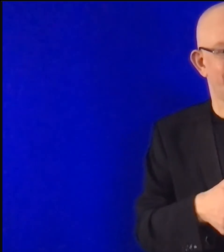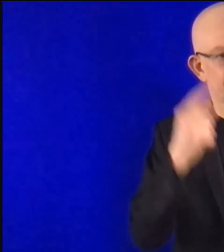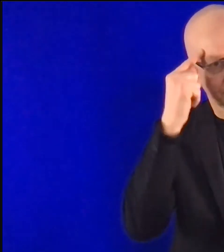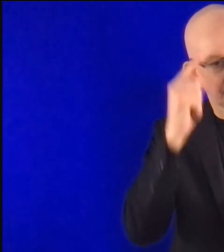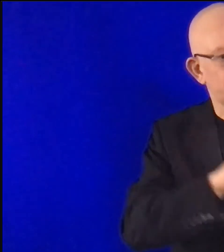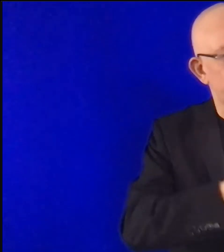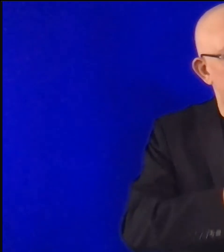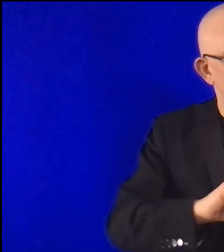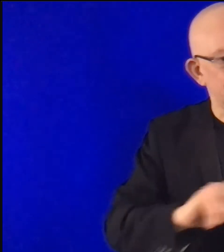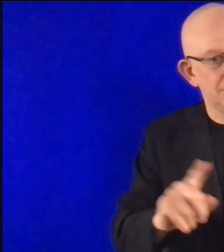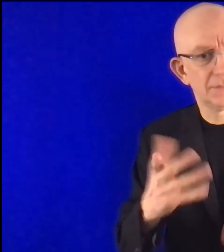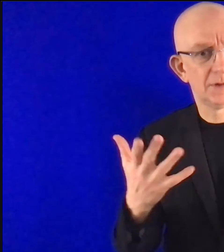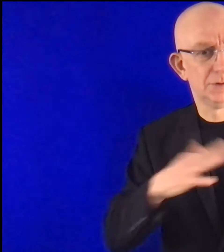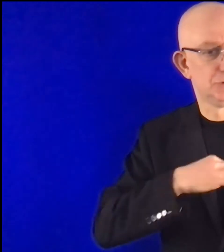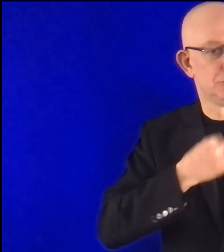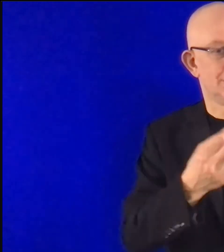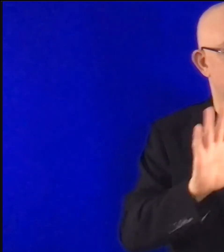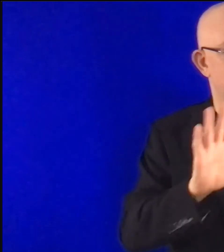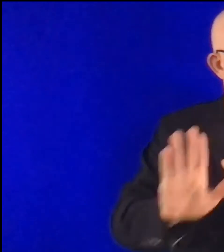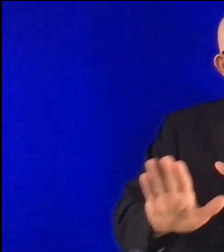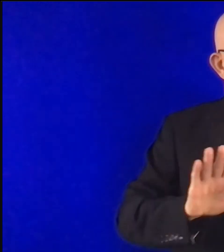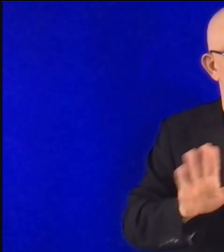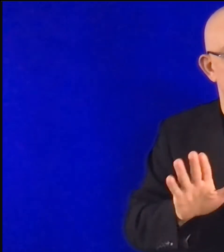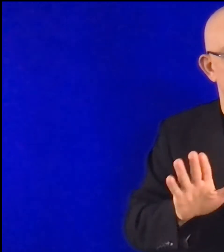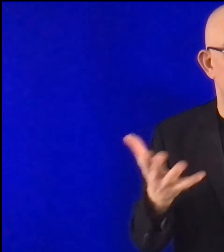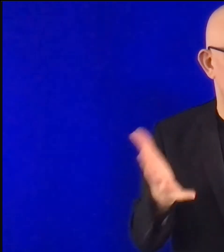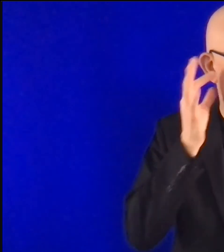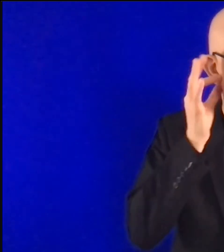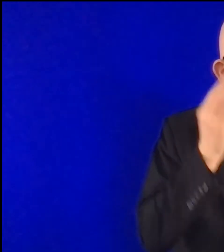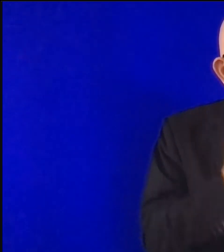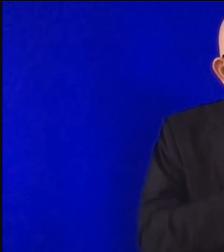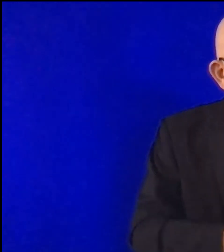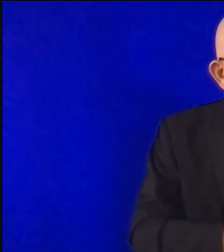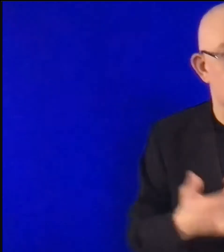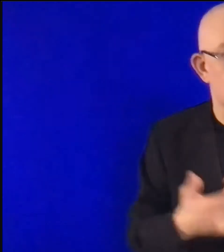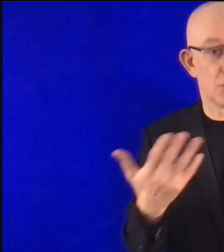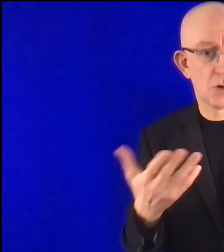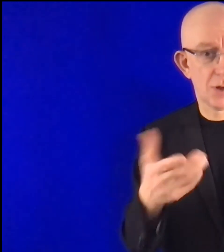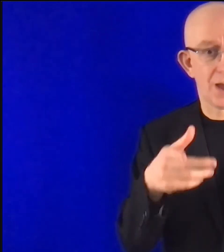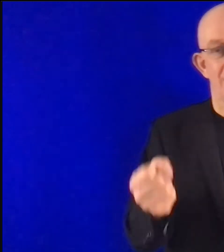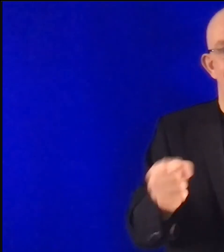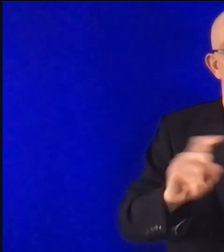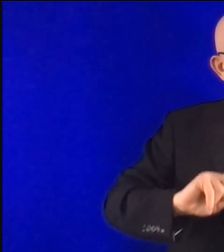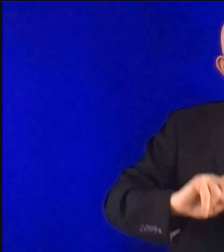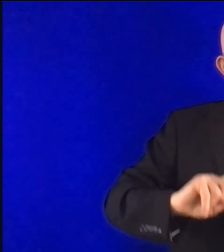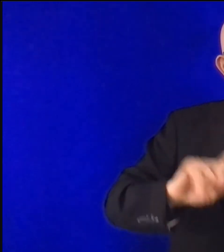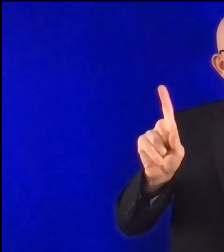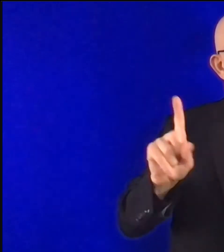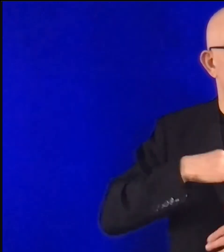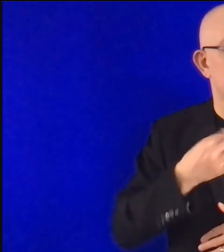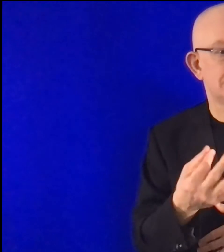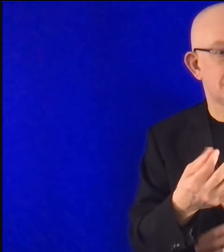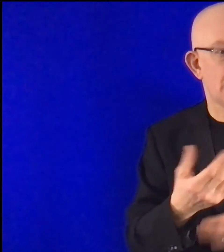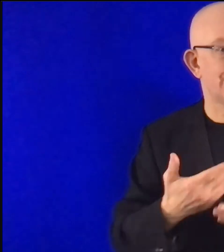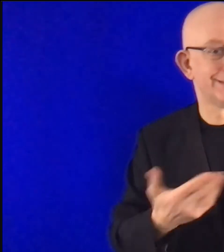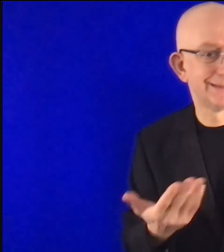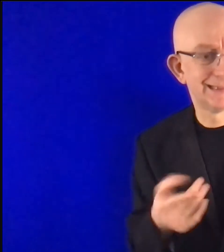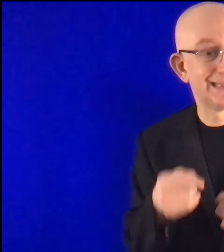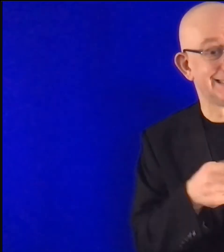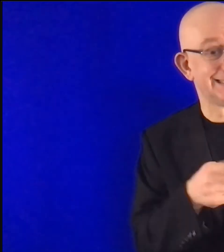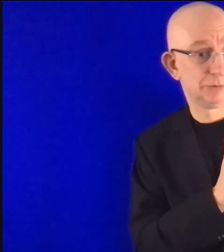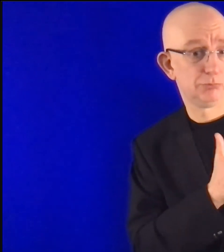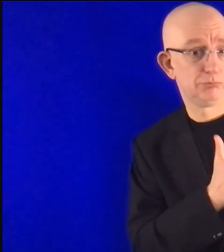with disabilities or the third gender. And on top of everything is inaccessible information and communication on rehabilitation services. Government